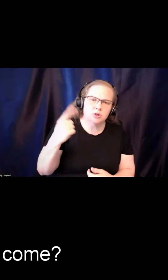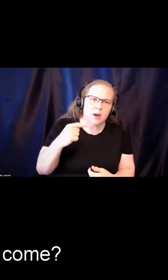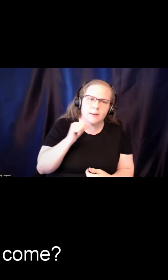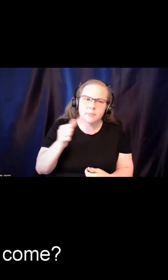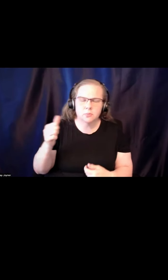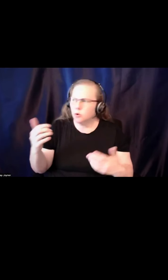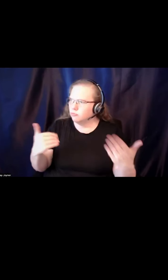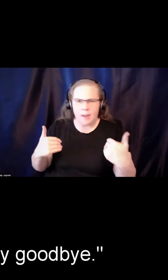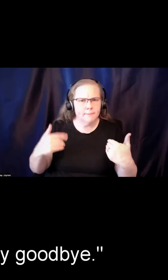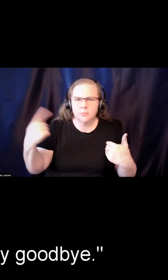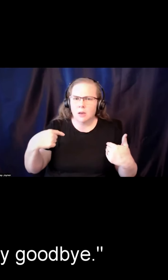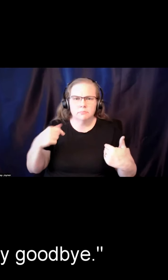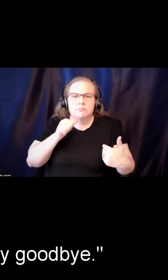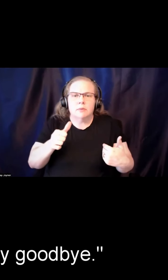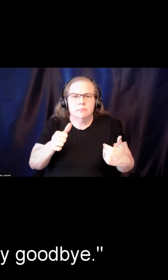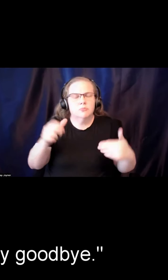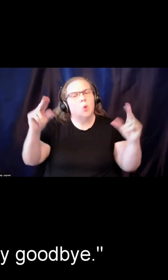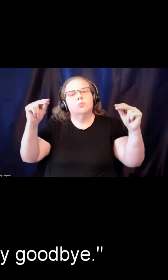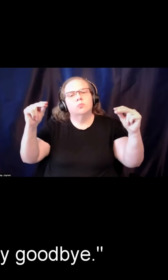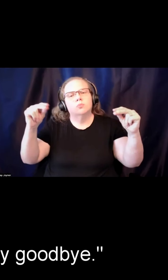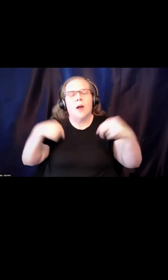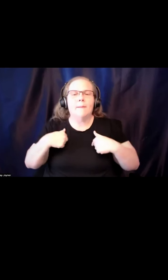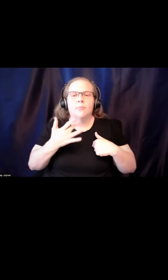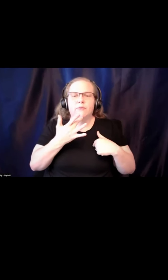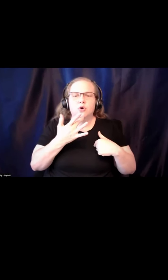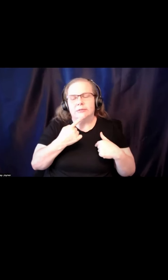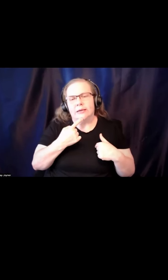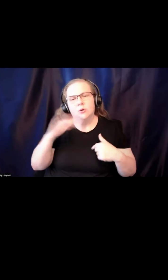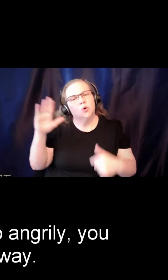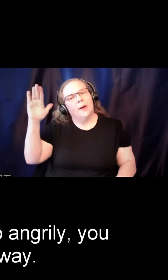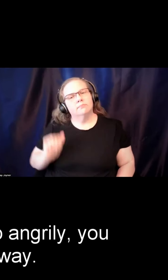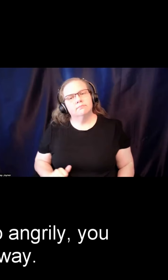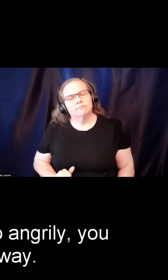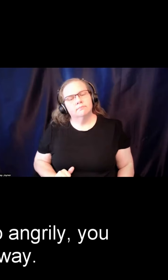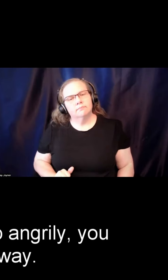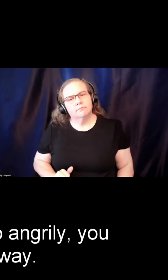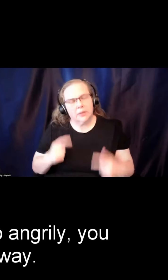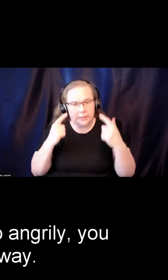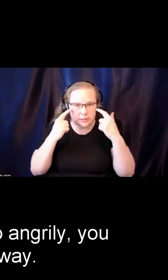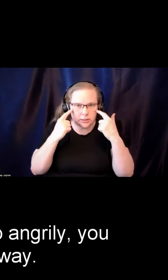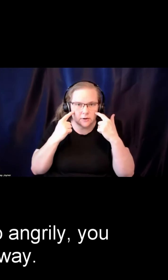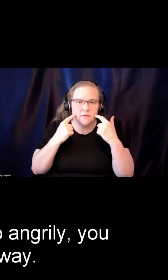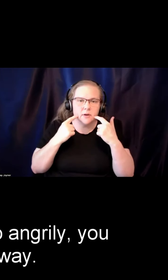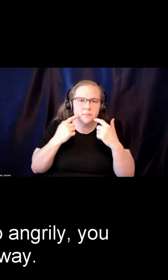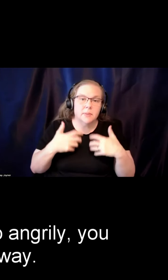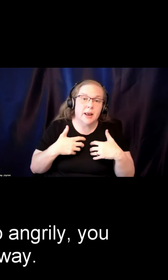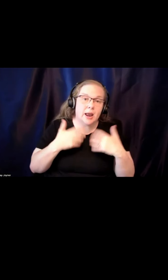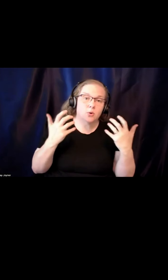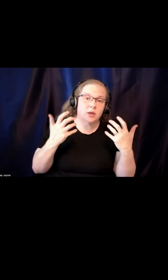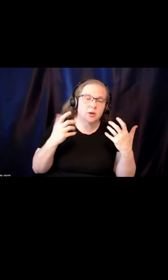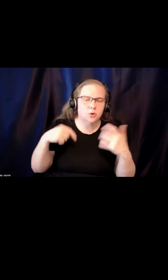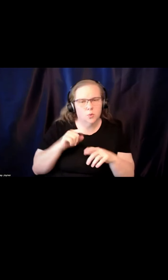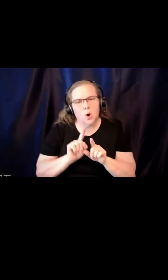she not come? No, I prefer to say goodbye. Tearfully, but also angrily, you walked